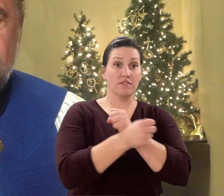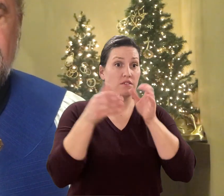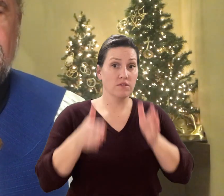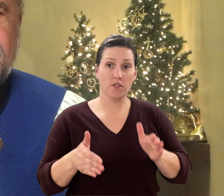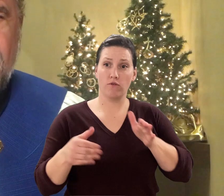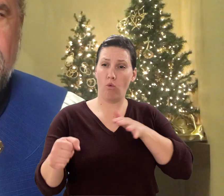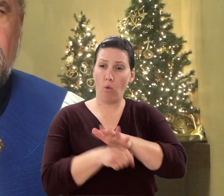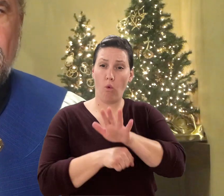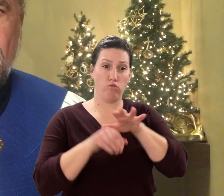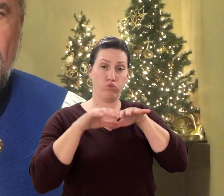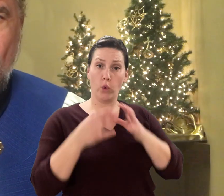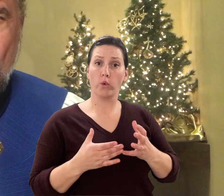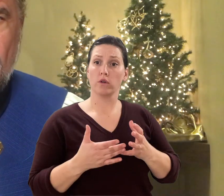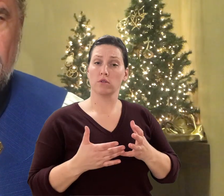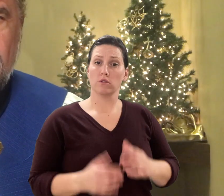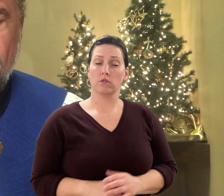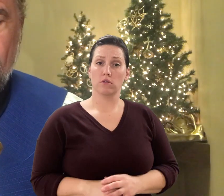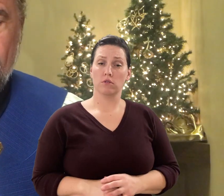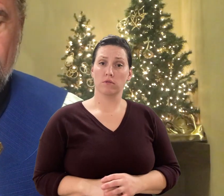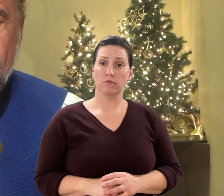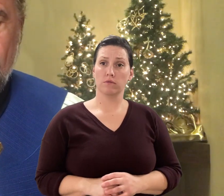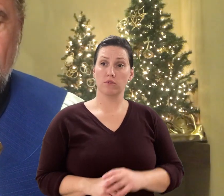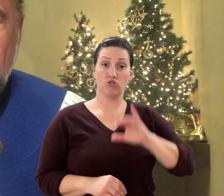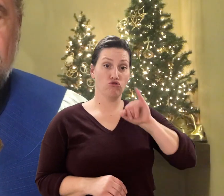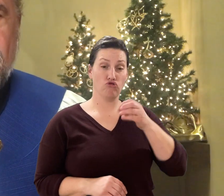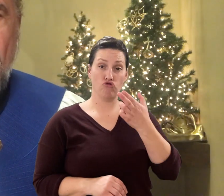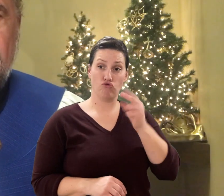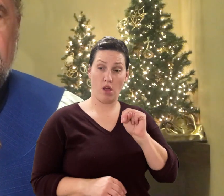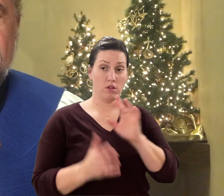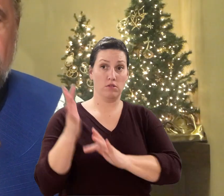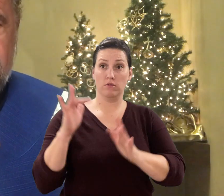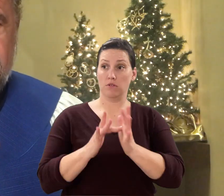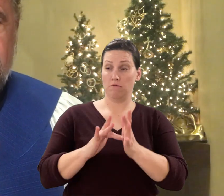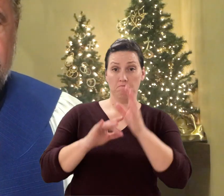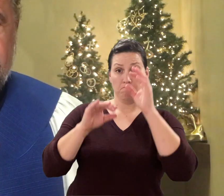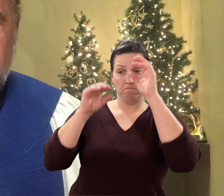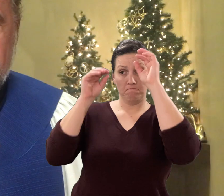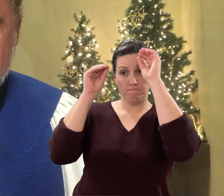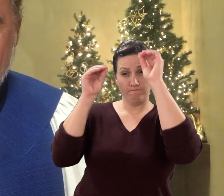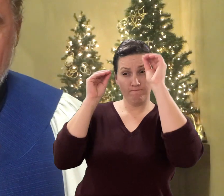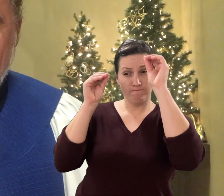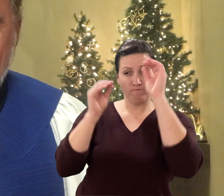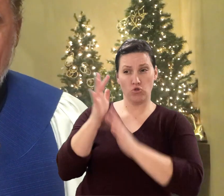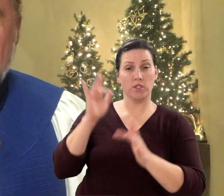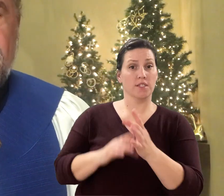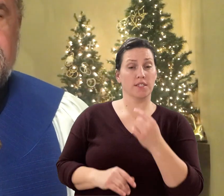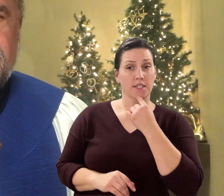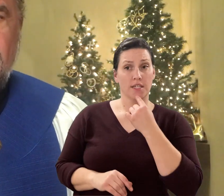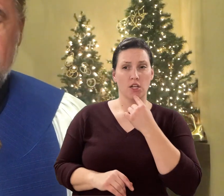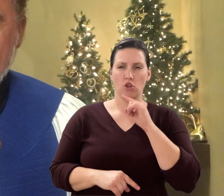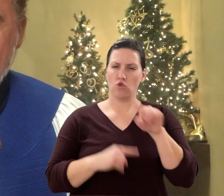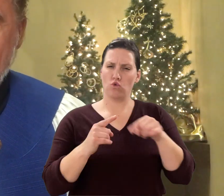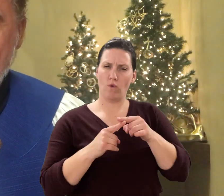Christ, the Savior of the world. In John, Jesus teaches us this.